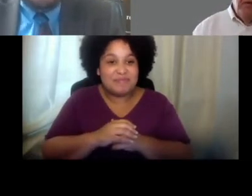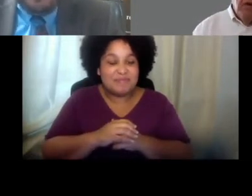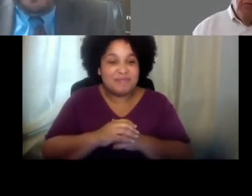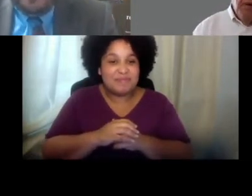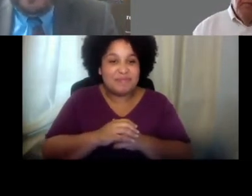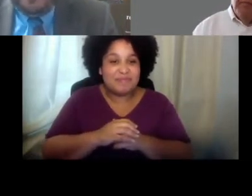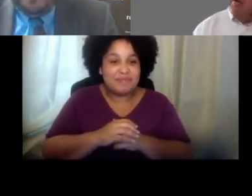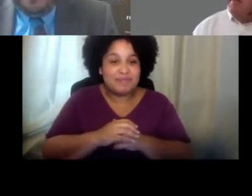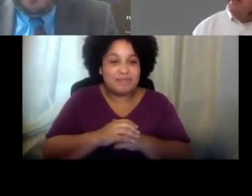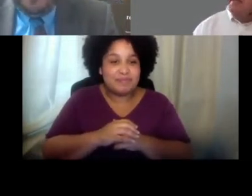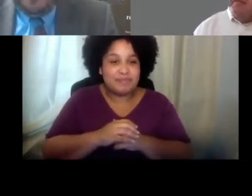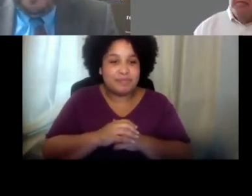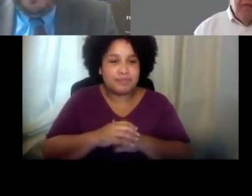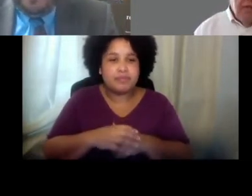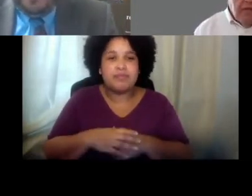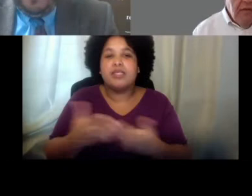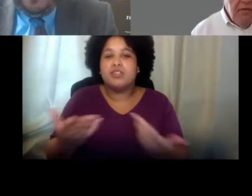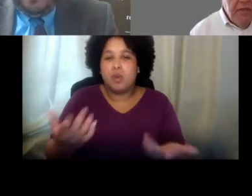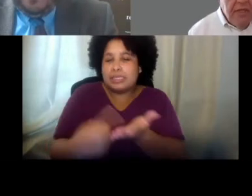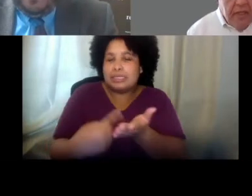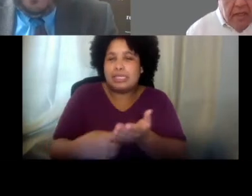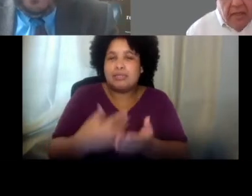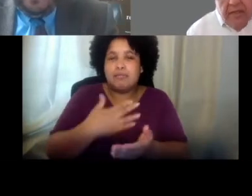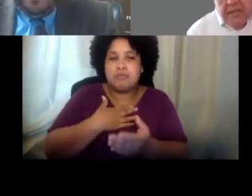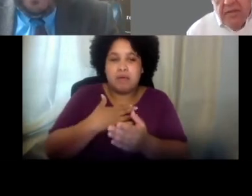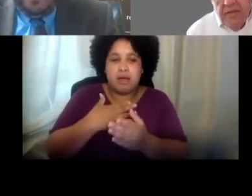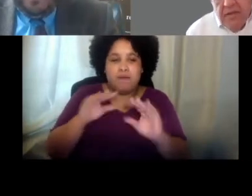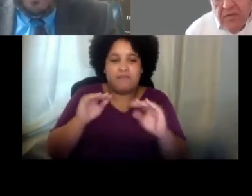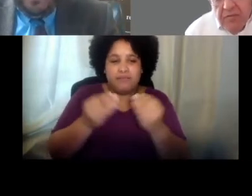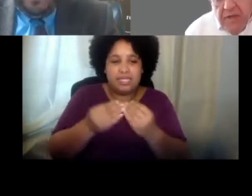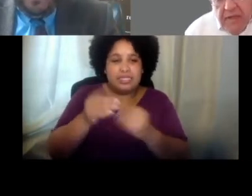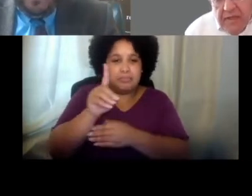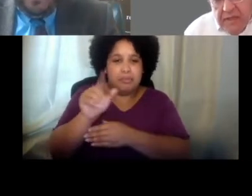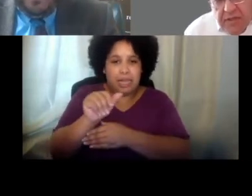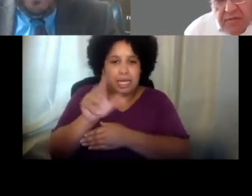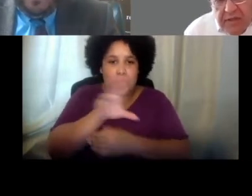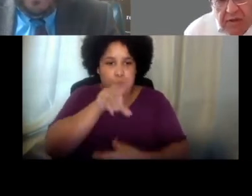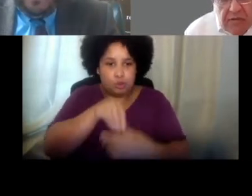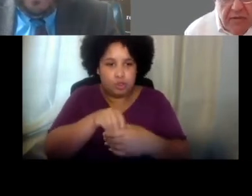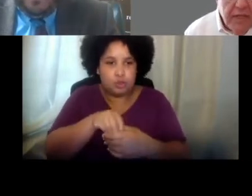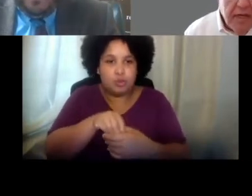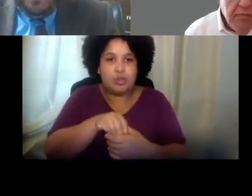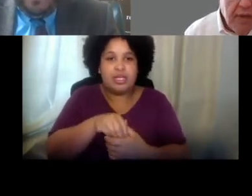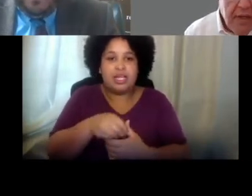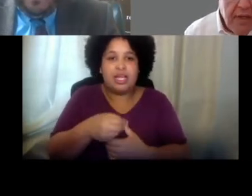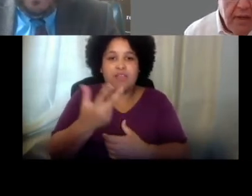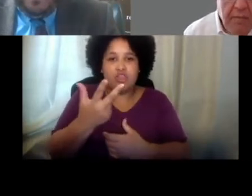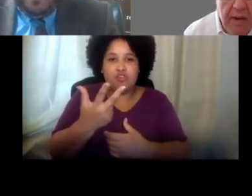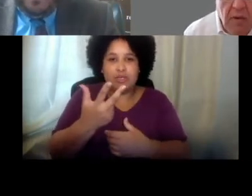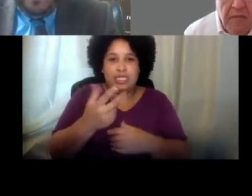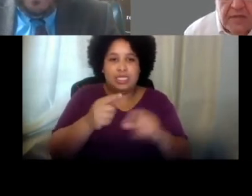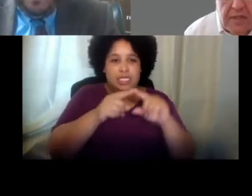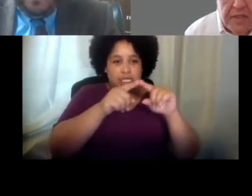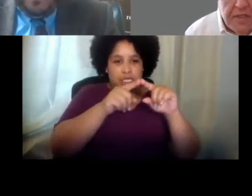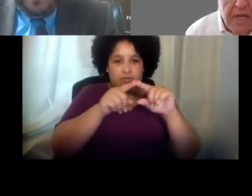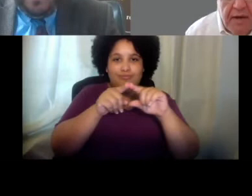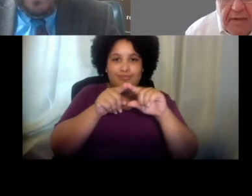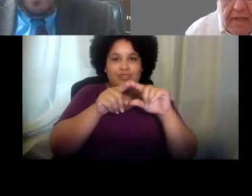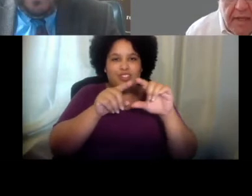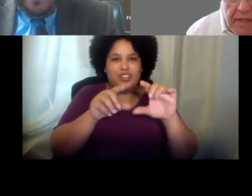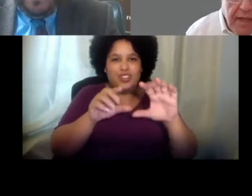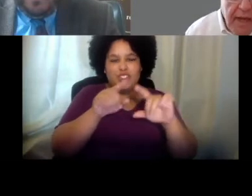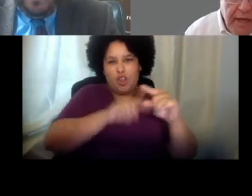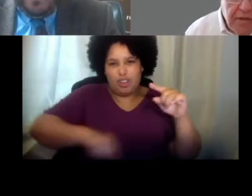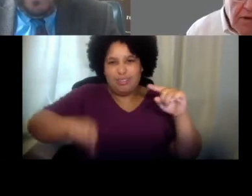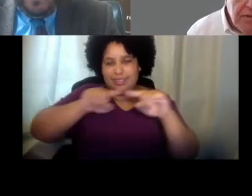When we talk about my Office of Disability Inclusion, these are 3 concentric circles there, but my office touches